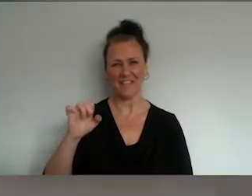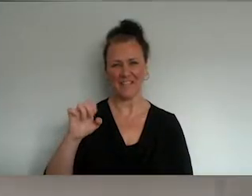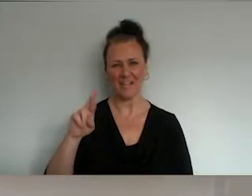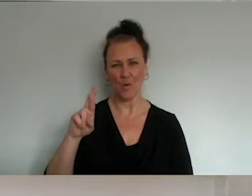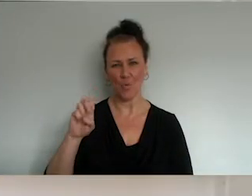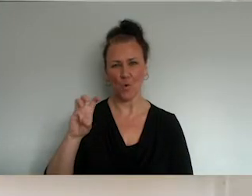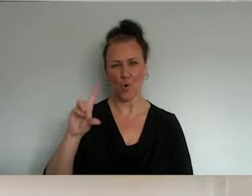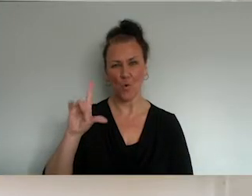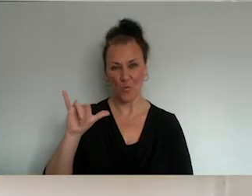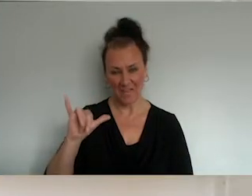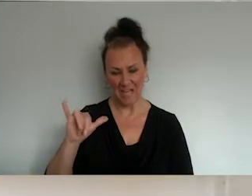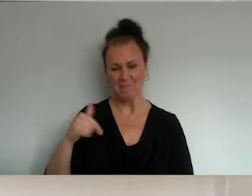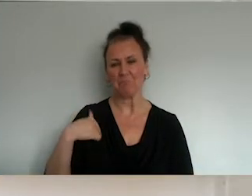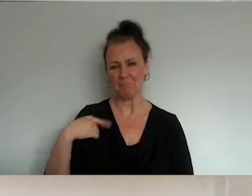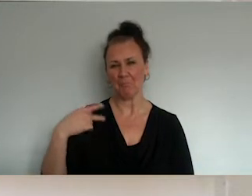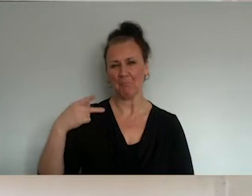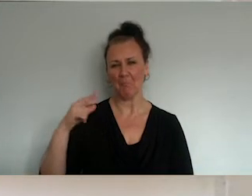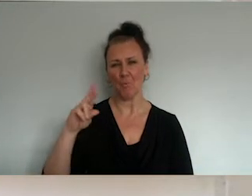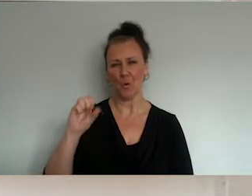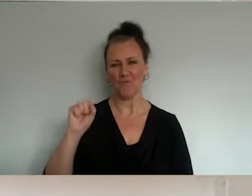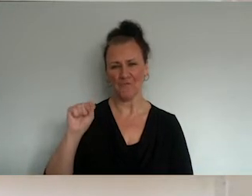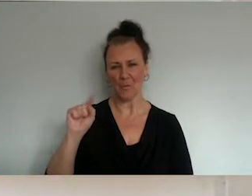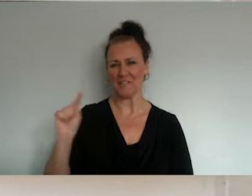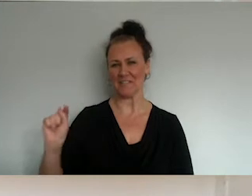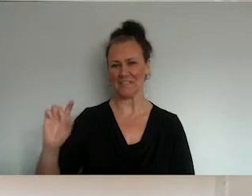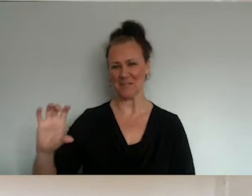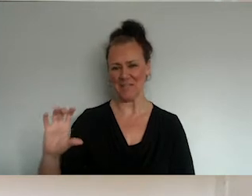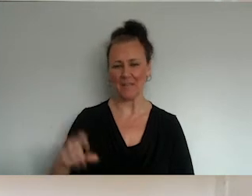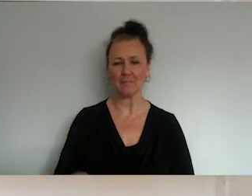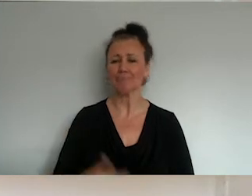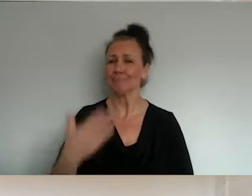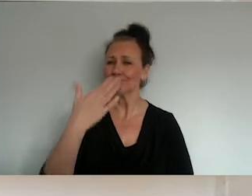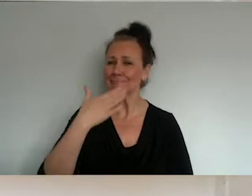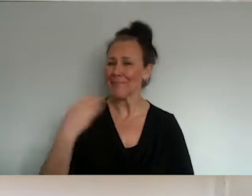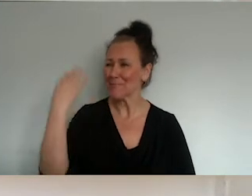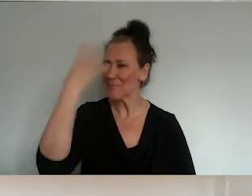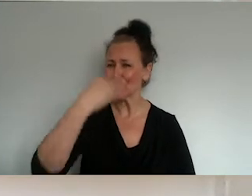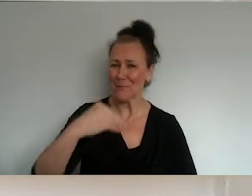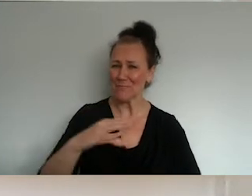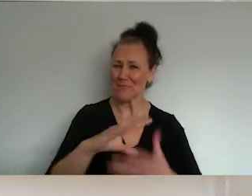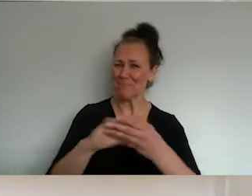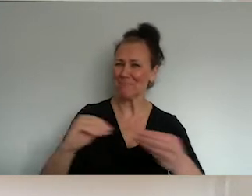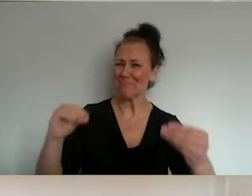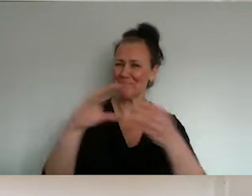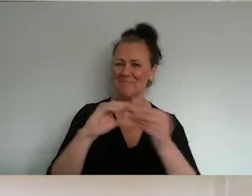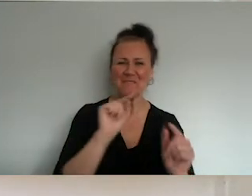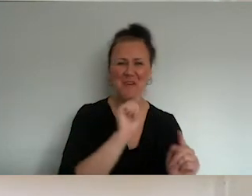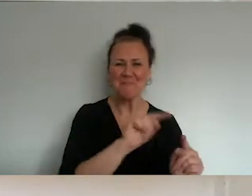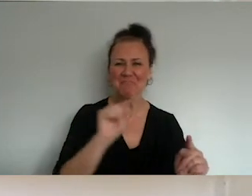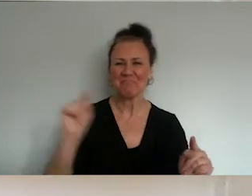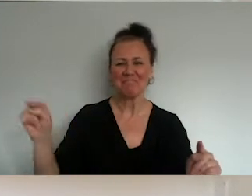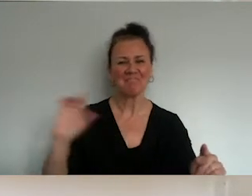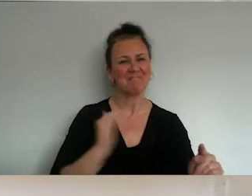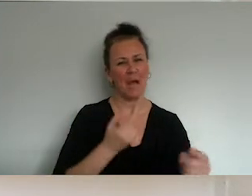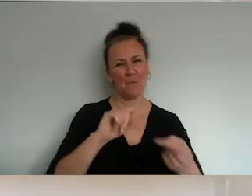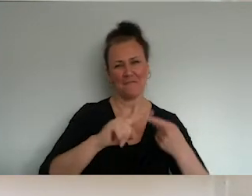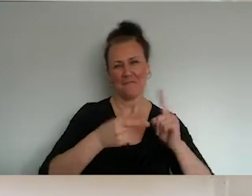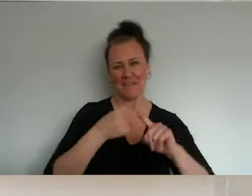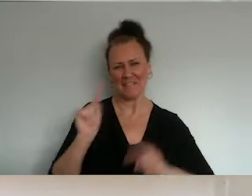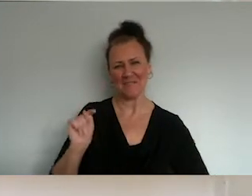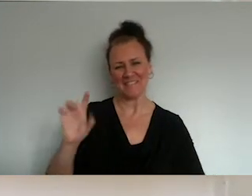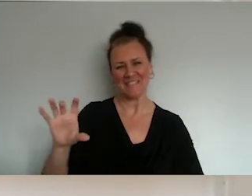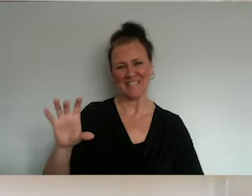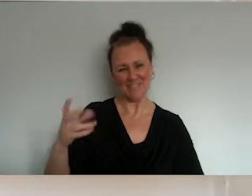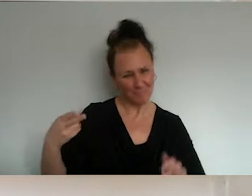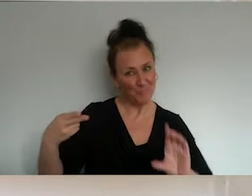Hi, I'm Stephanie Rowley, Provost of Teachers College. I just want to say thank you for those wonderful greetings. We are so glad